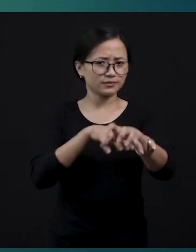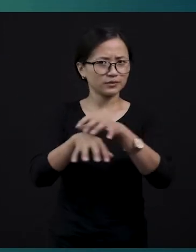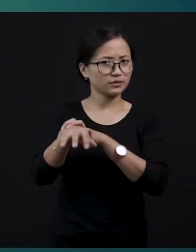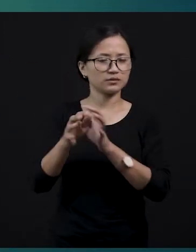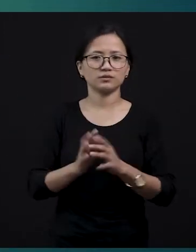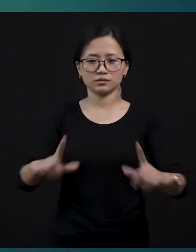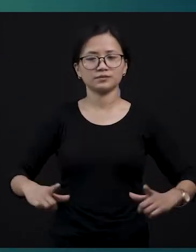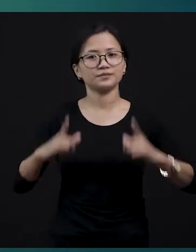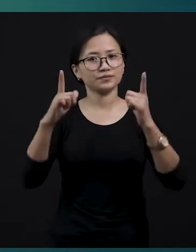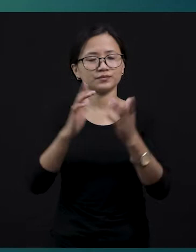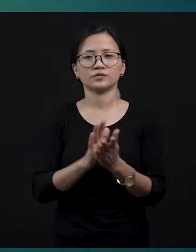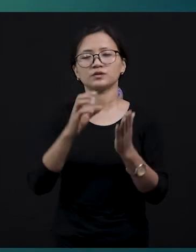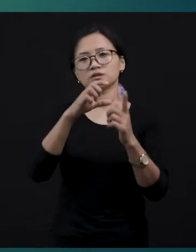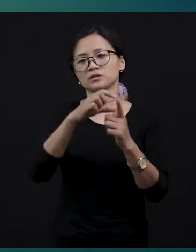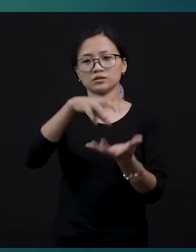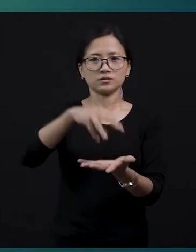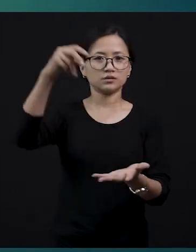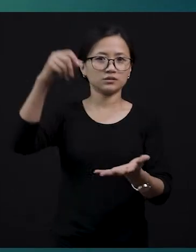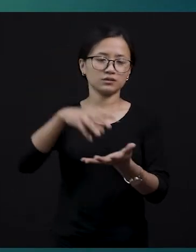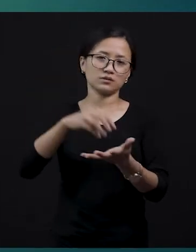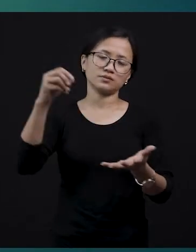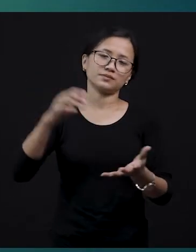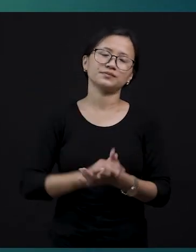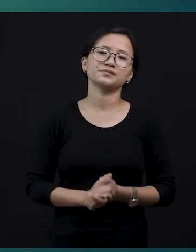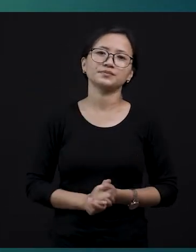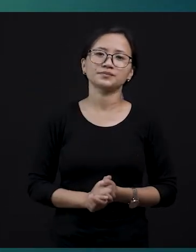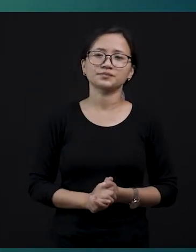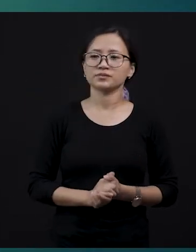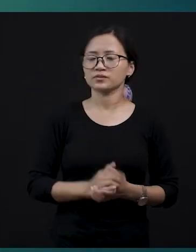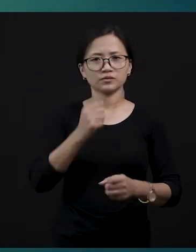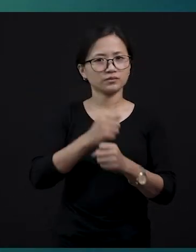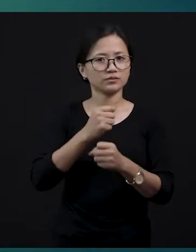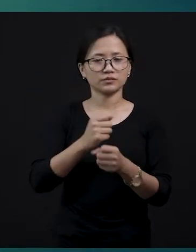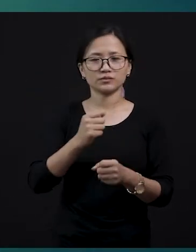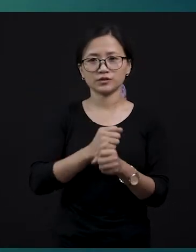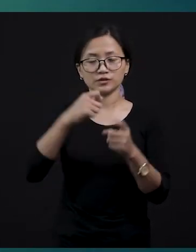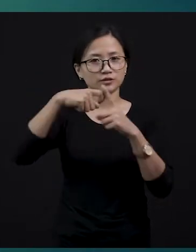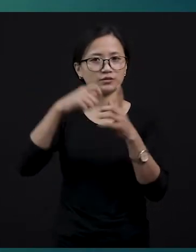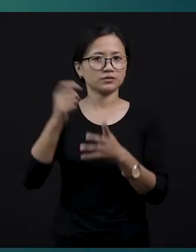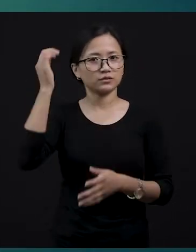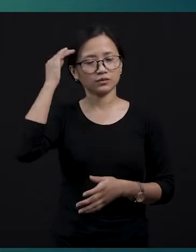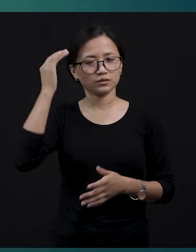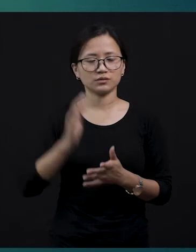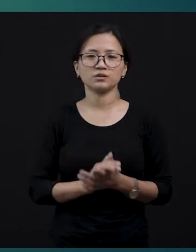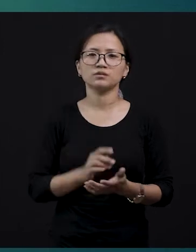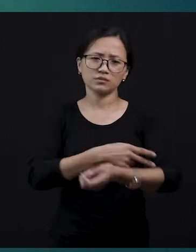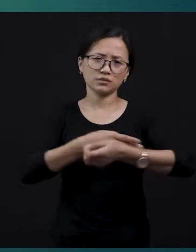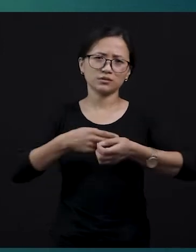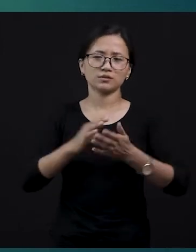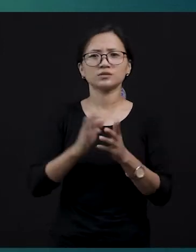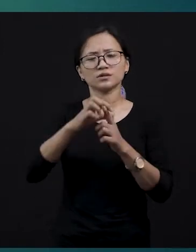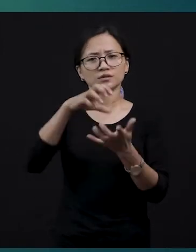that live in the desert. I want you to think of some general knowledge questions right now. Can you name